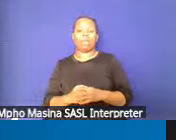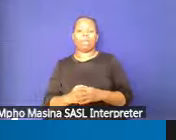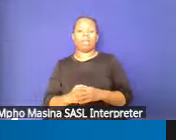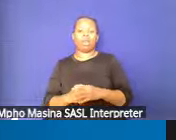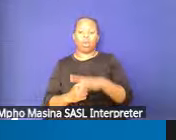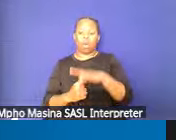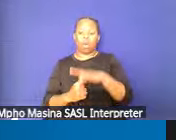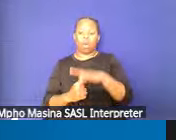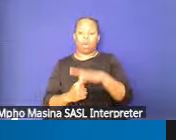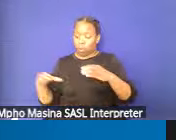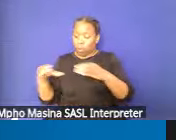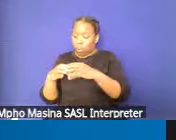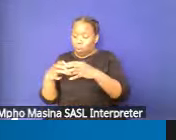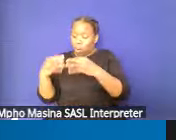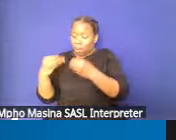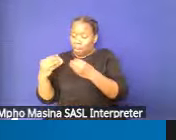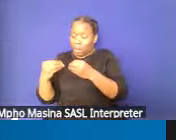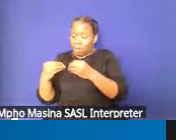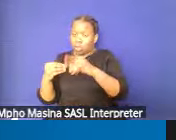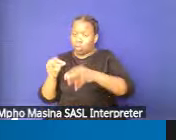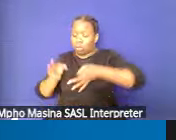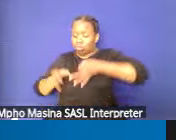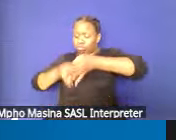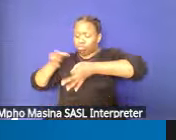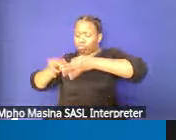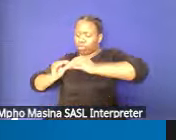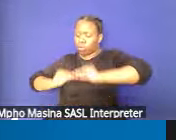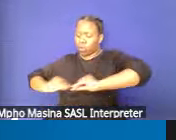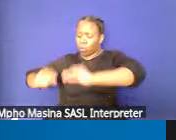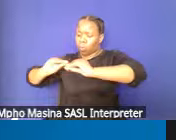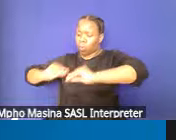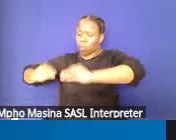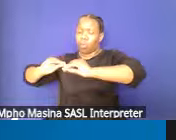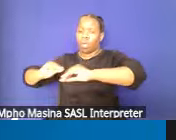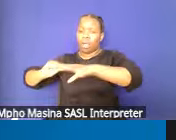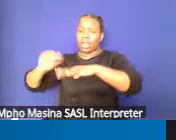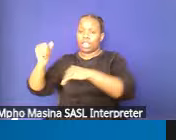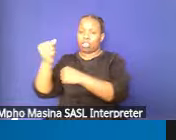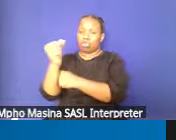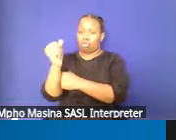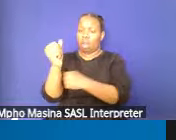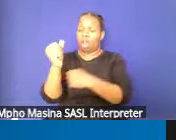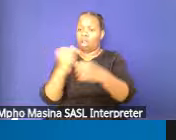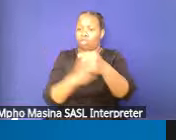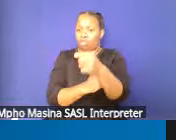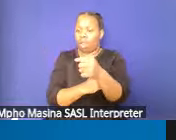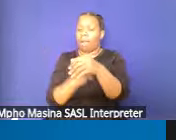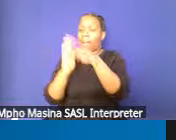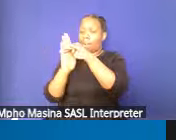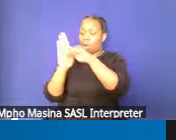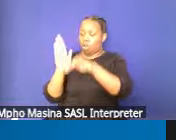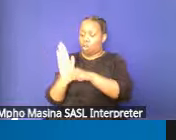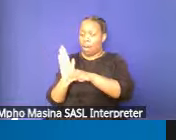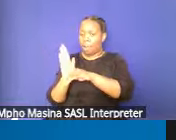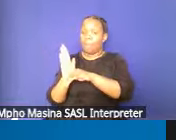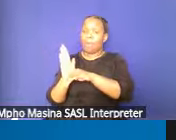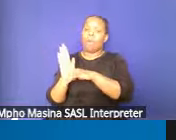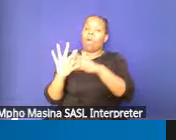through a structured program, which is an incubation program, in terms